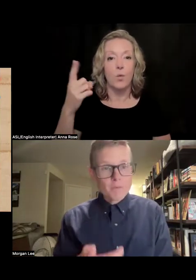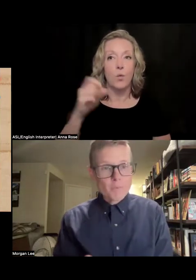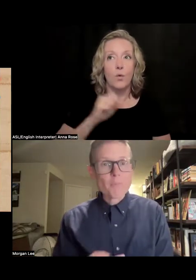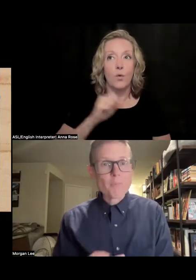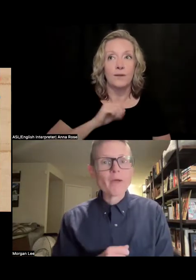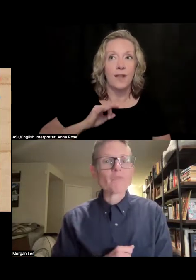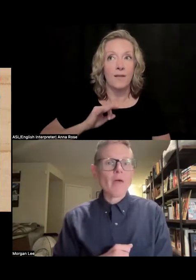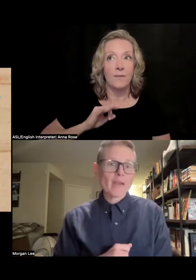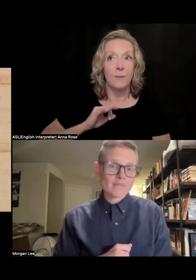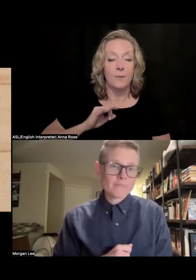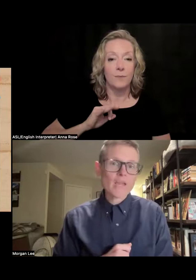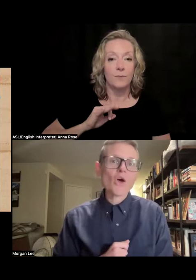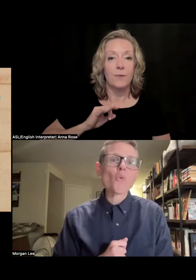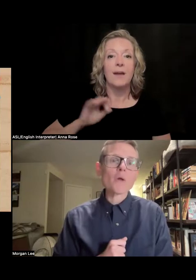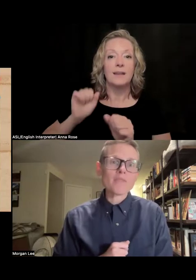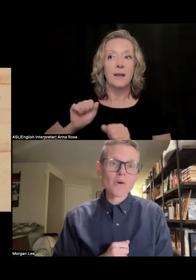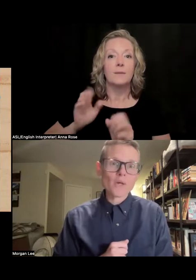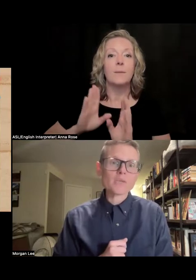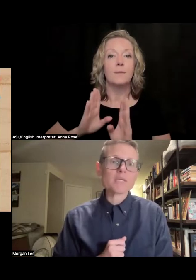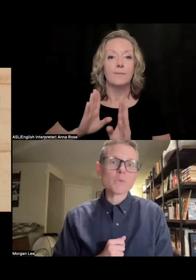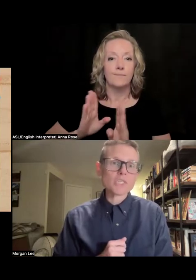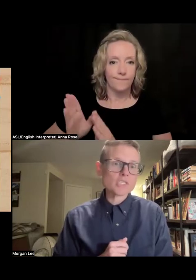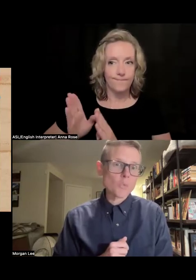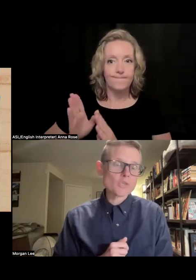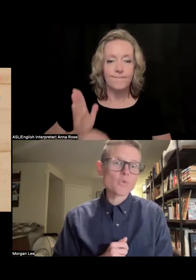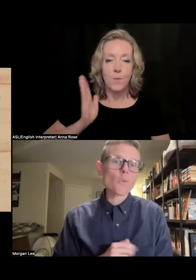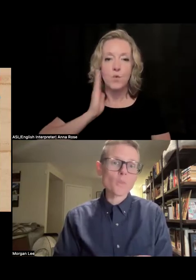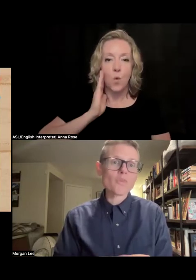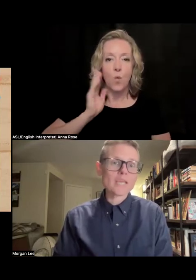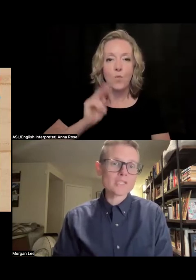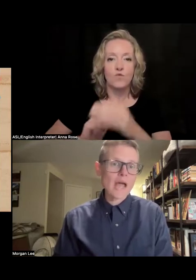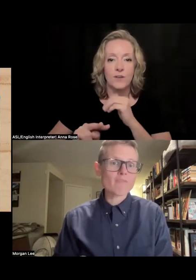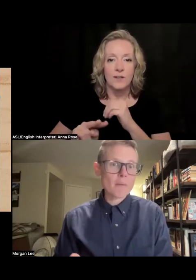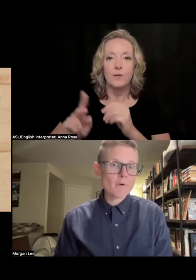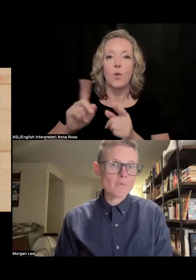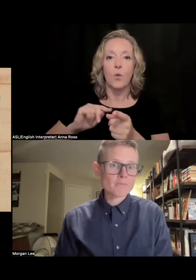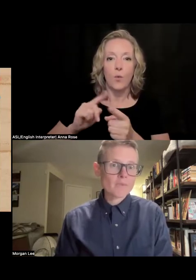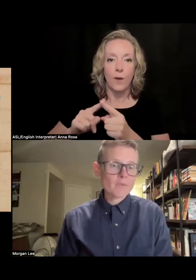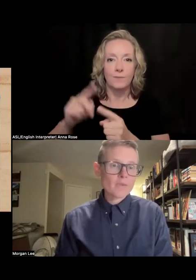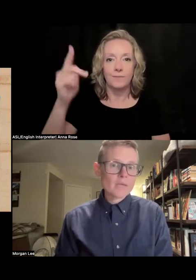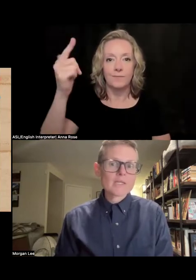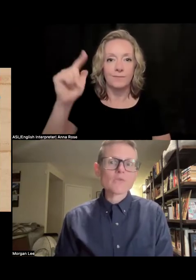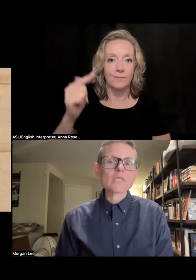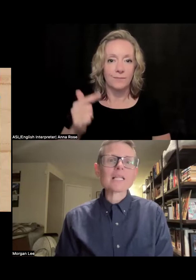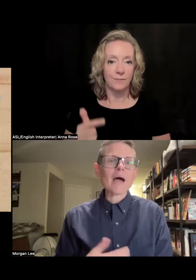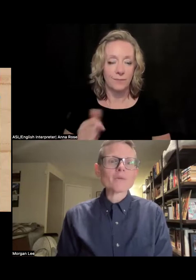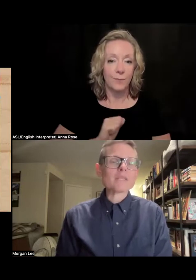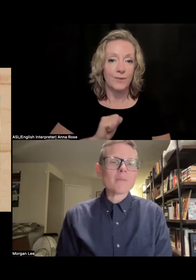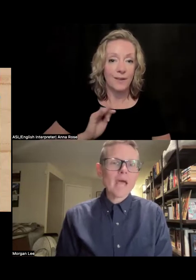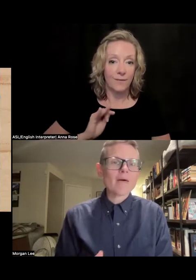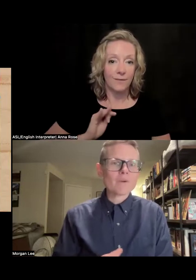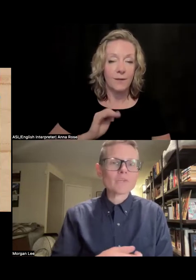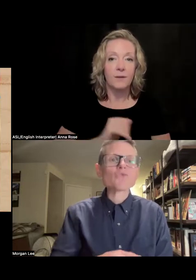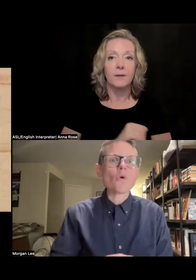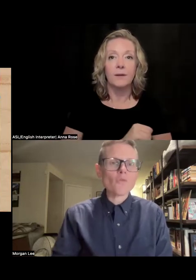they can be prepared for that. They know when they're going to be switching to work with each staff member. So this allows